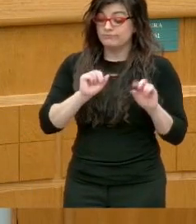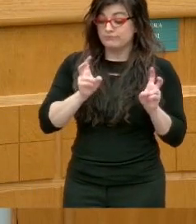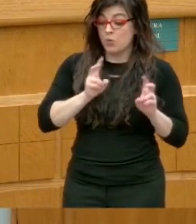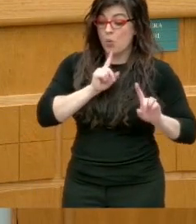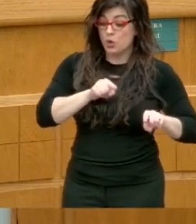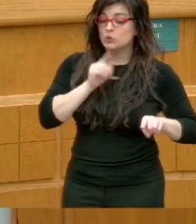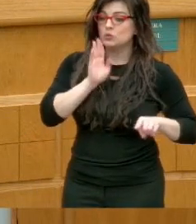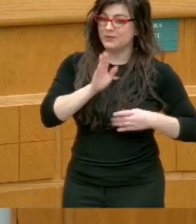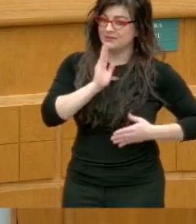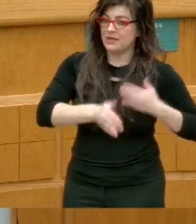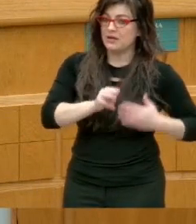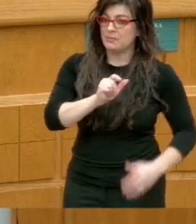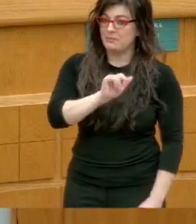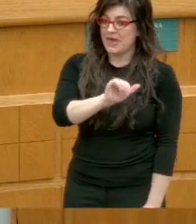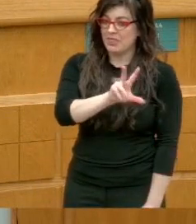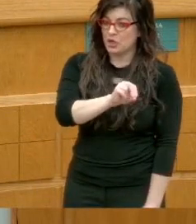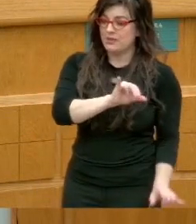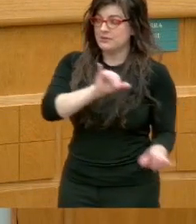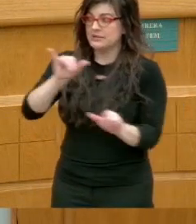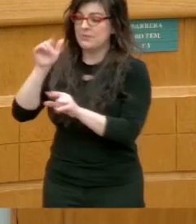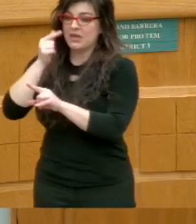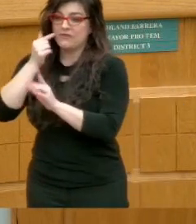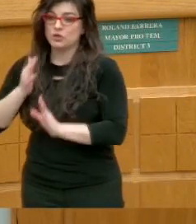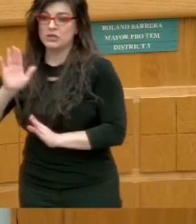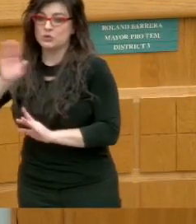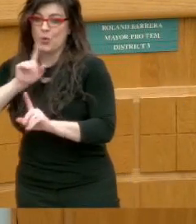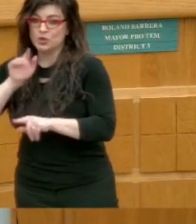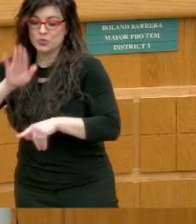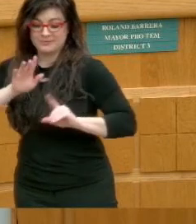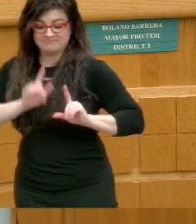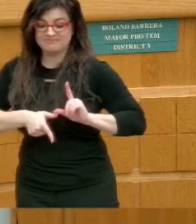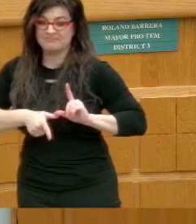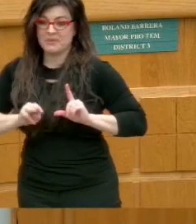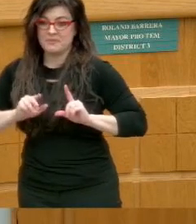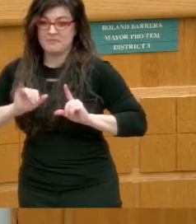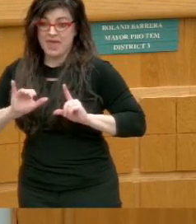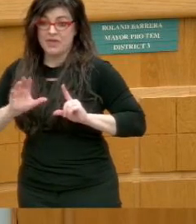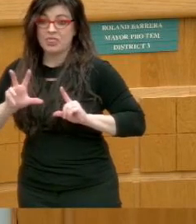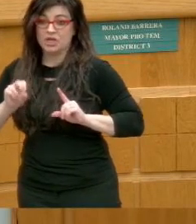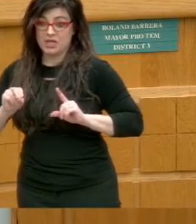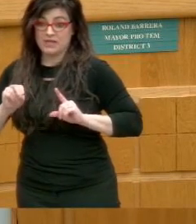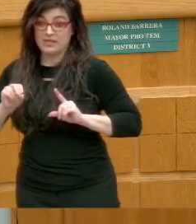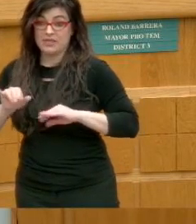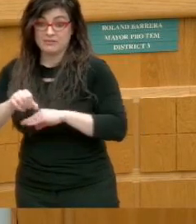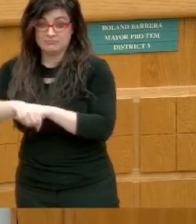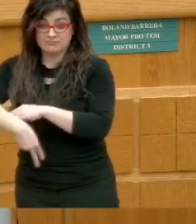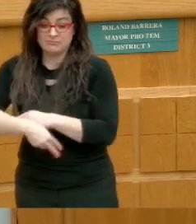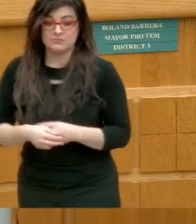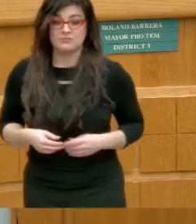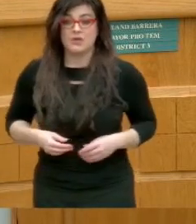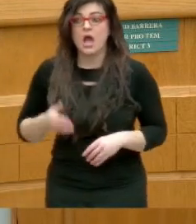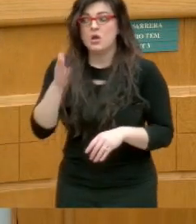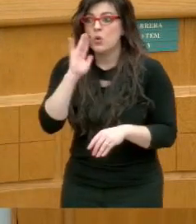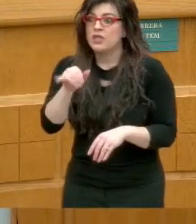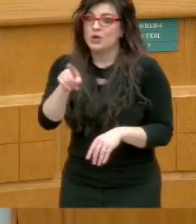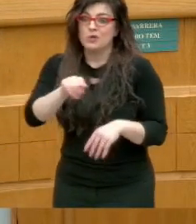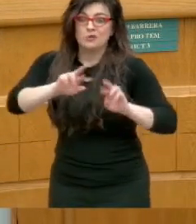governor's. And so I know we're all so ready to move past this. Here it comes.